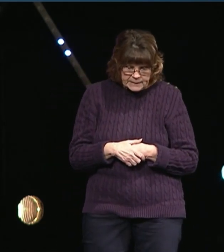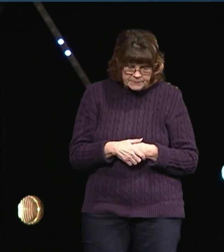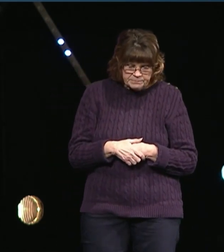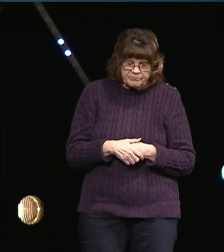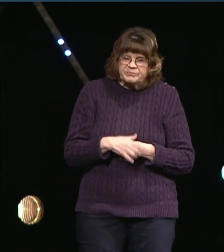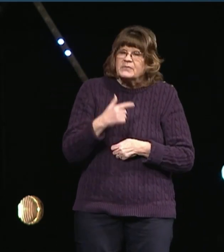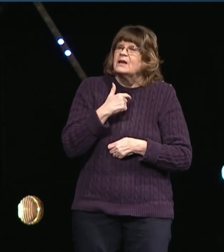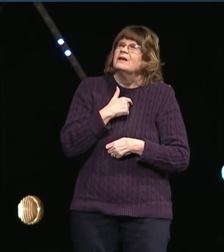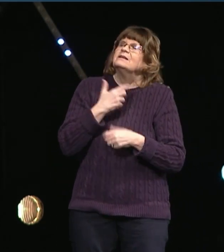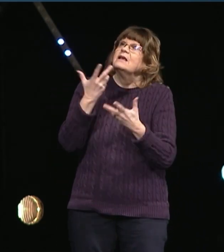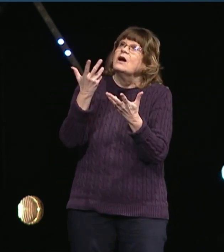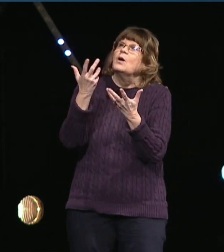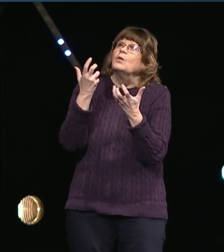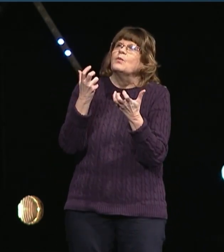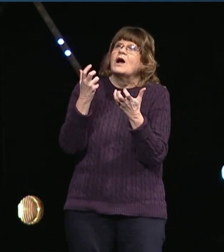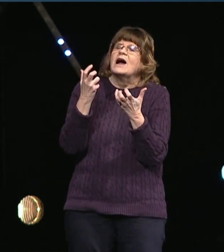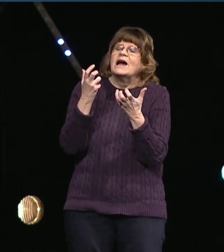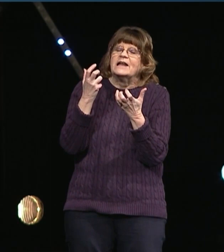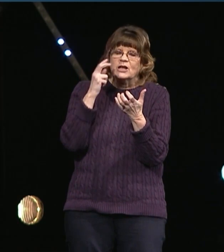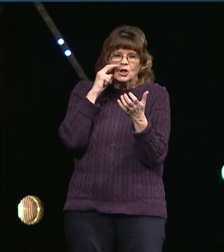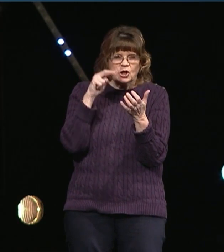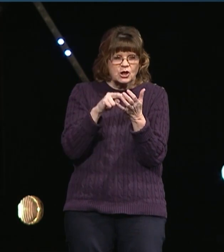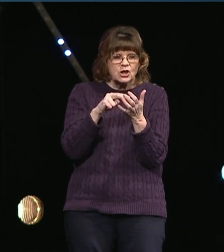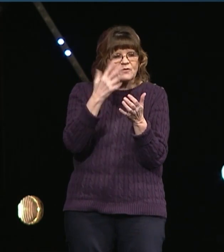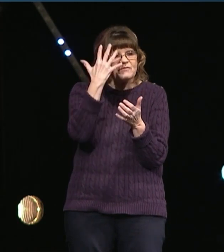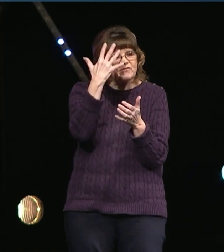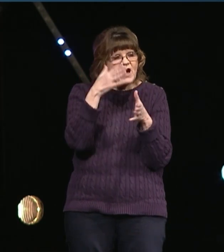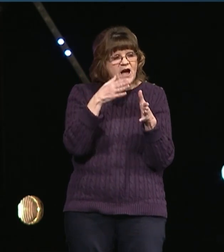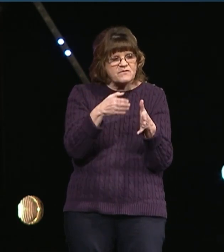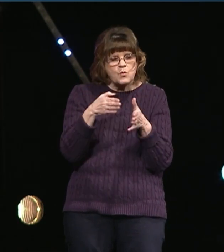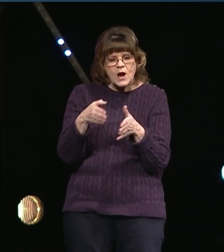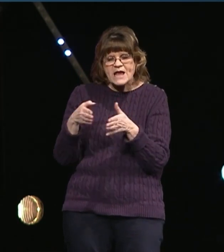I want to look at just really quickly five ways